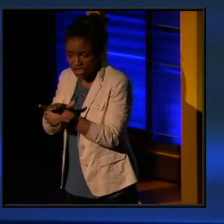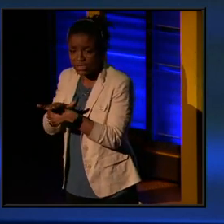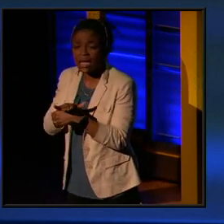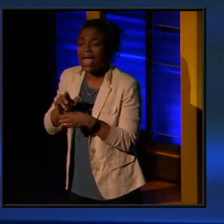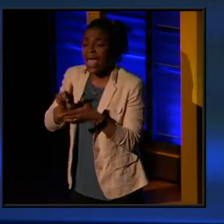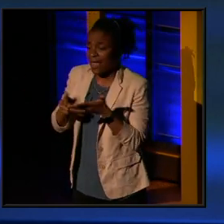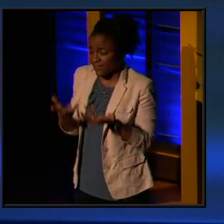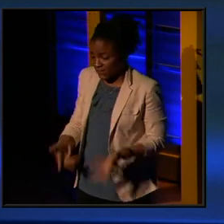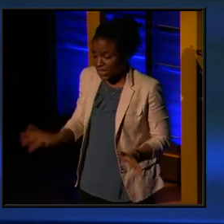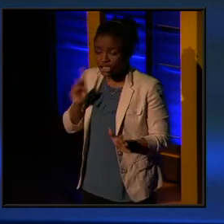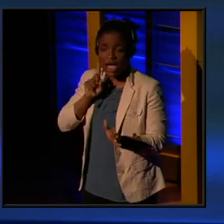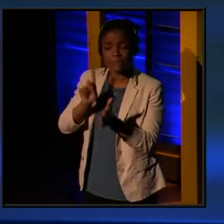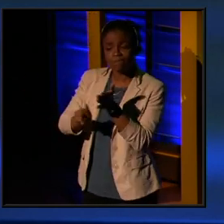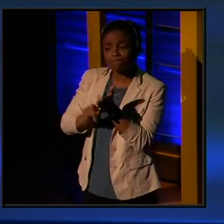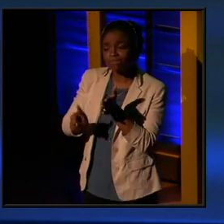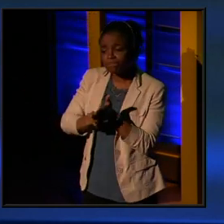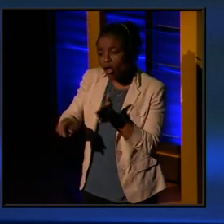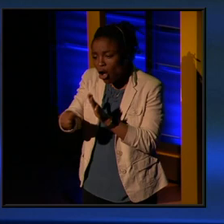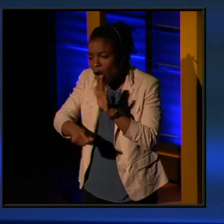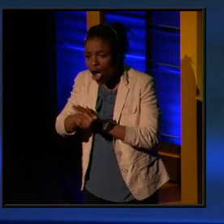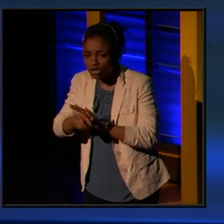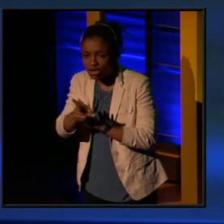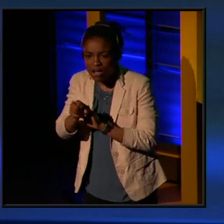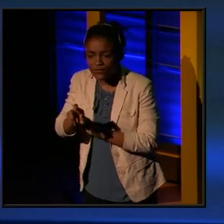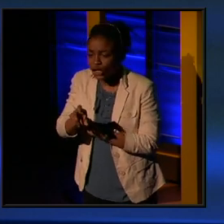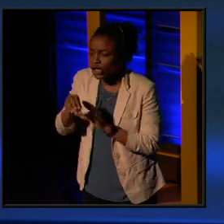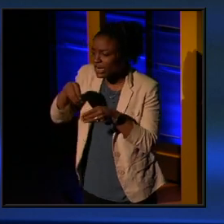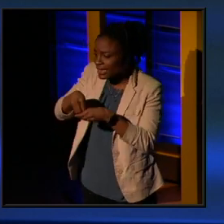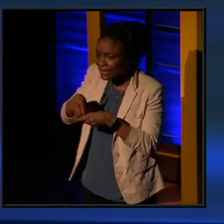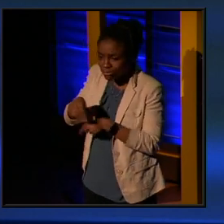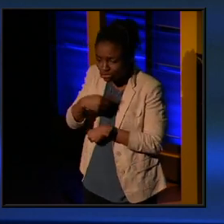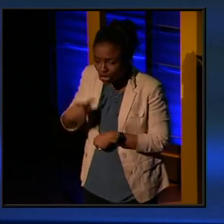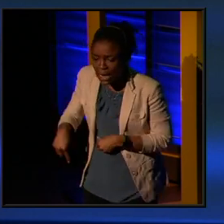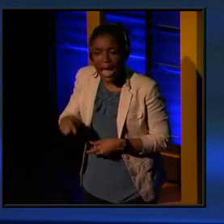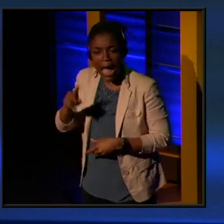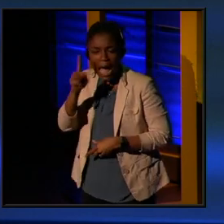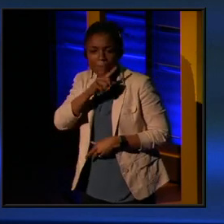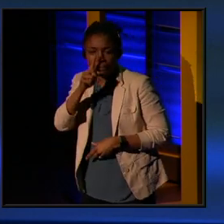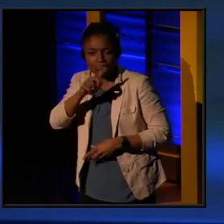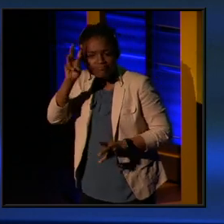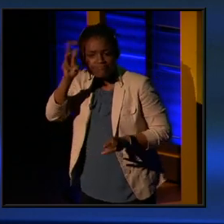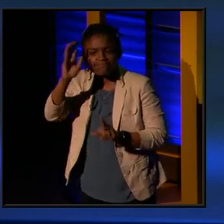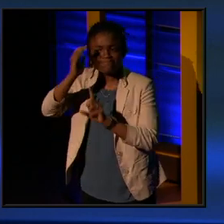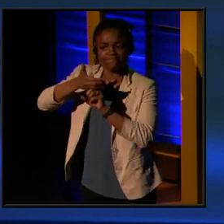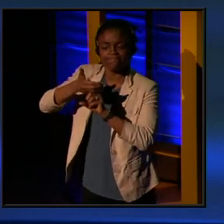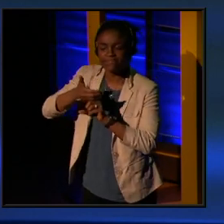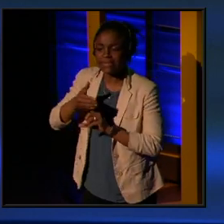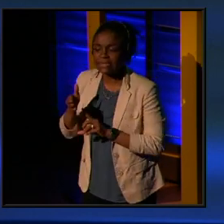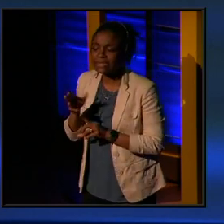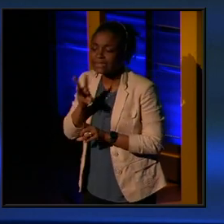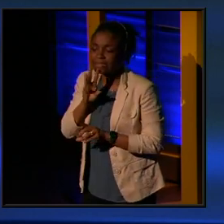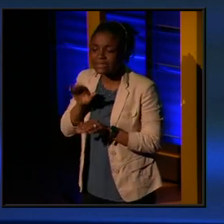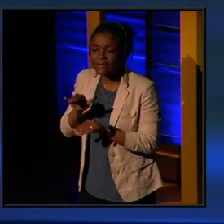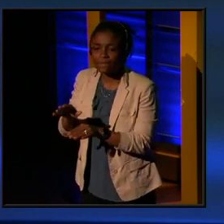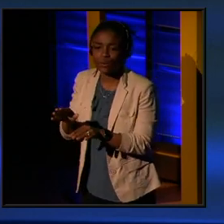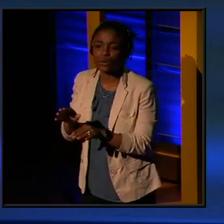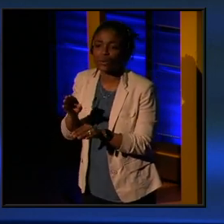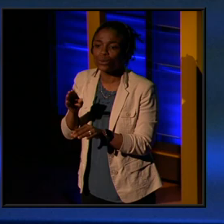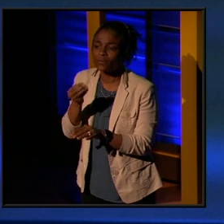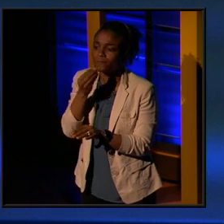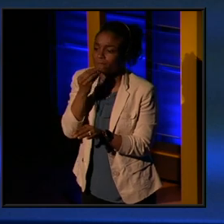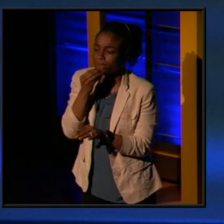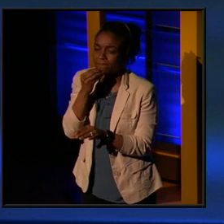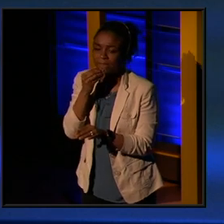of Guangzhou and Hong Kong in China, pretending to be a seafood trader to understand how much of this contraband is being sourced